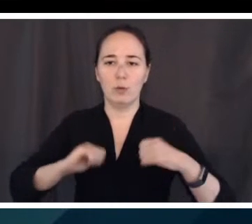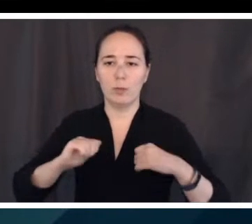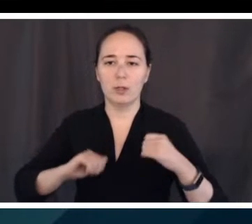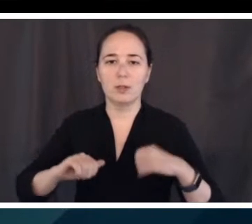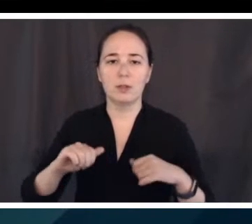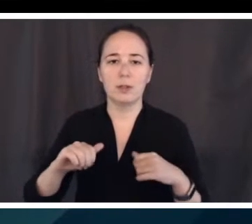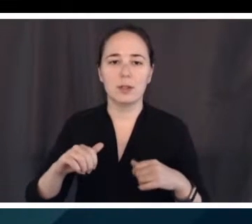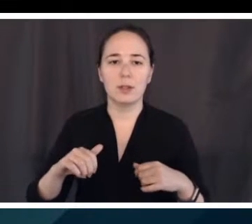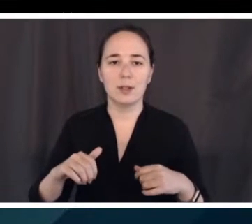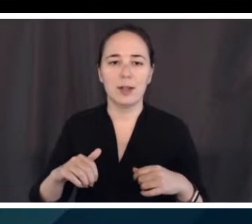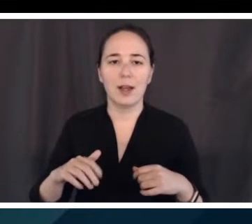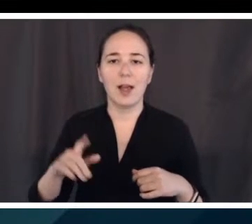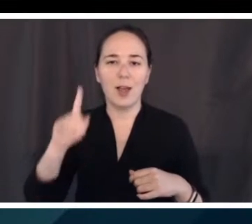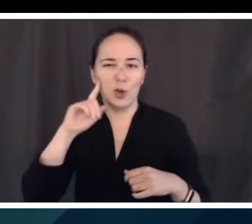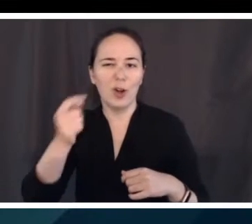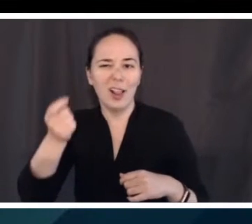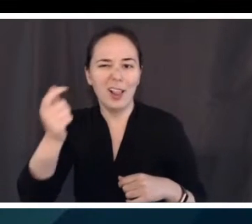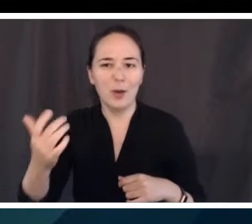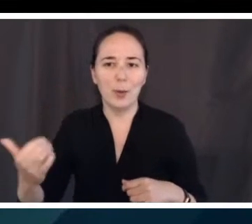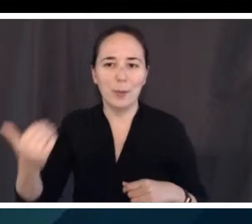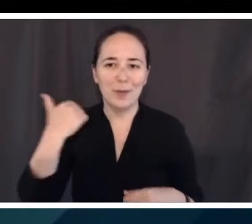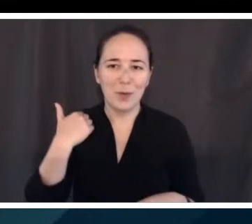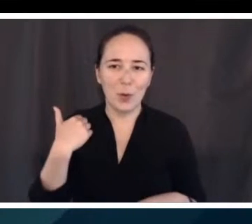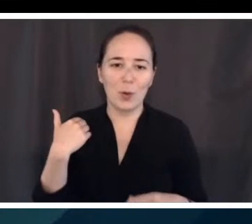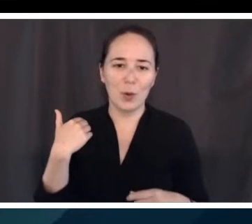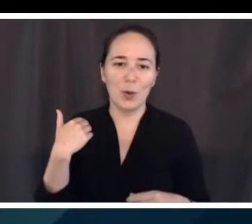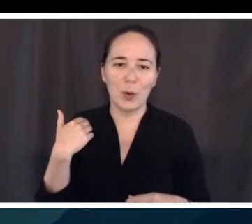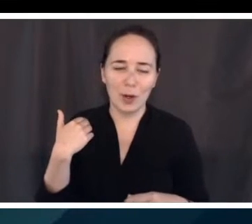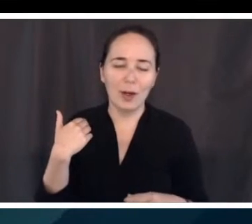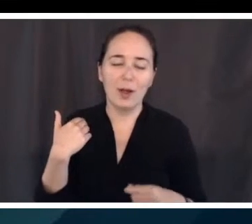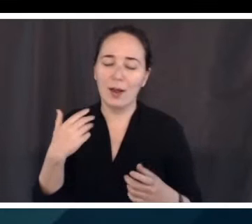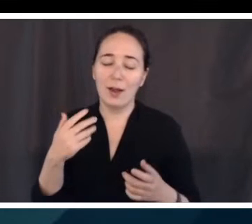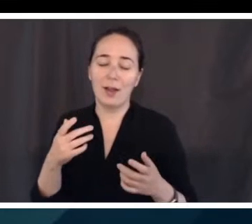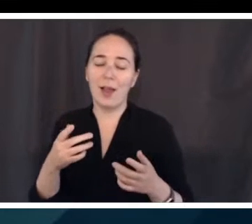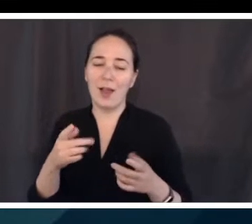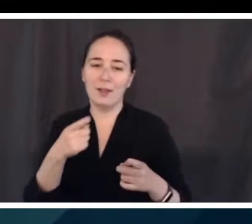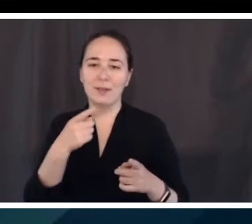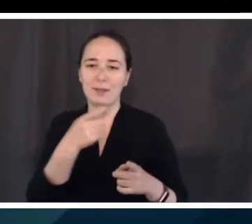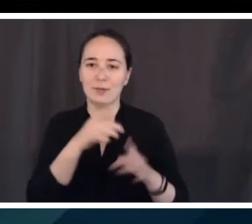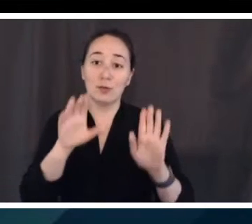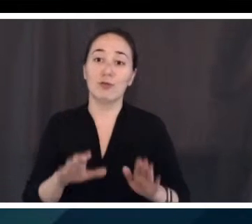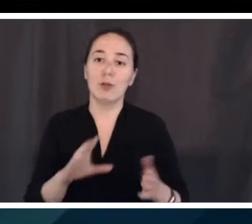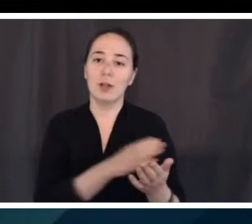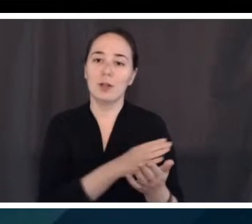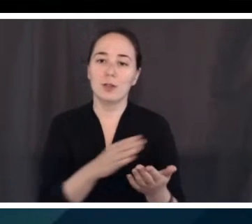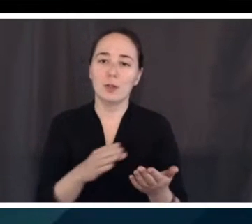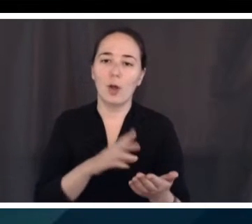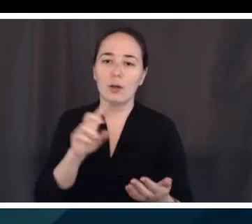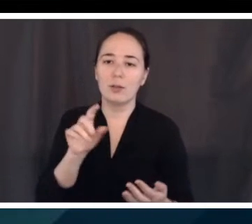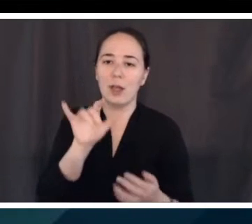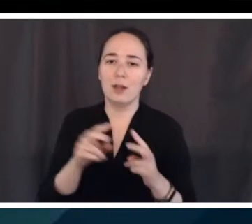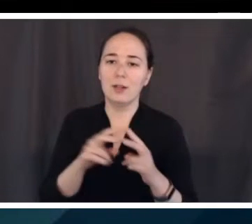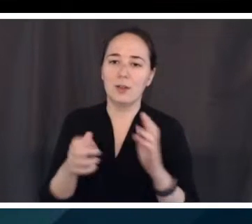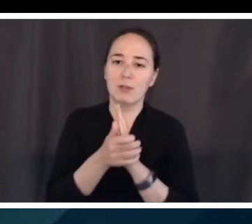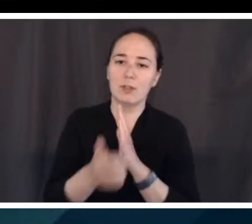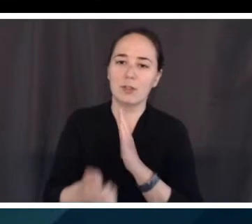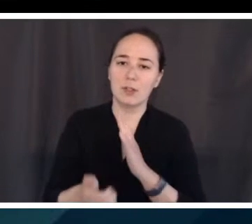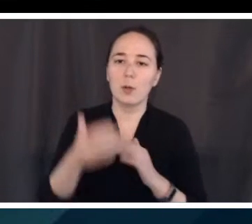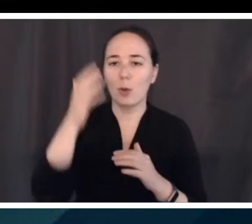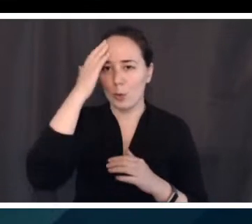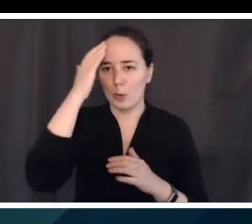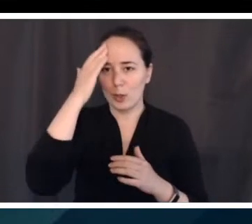got a sneak peek, and you're certainly not going to want to miss it. Danny's a tremendous talent, and we all know that during these times